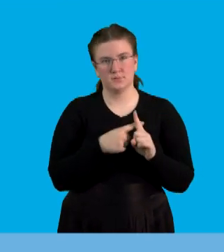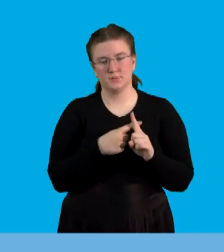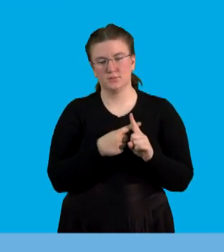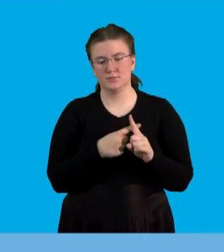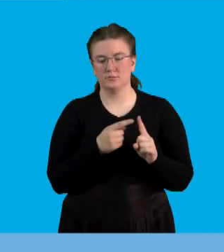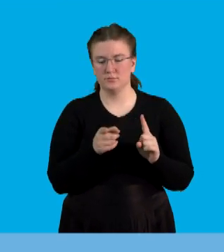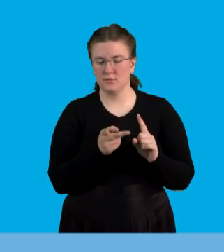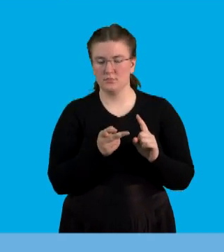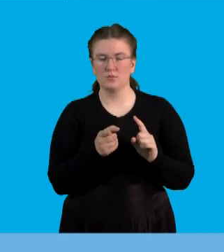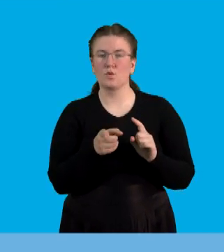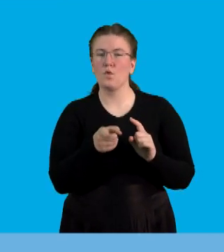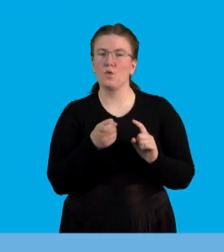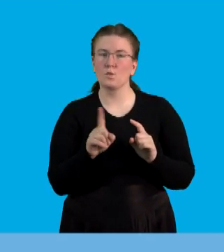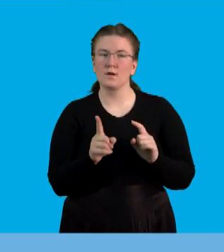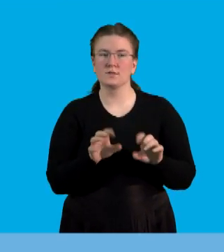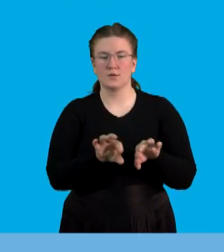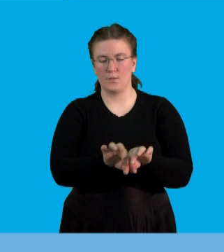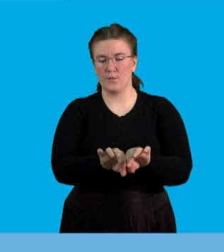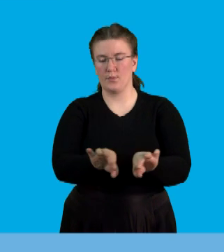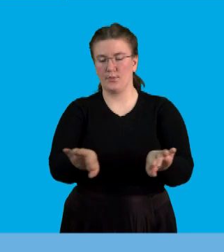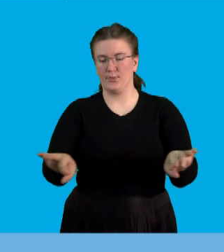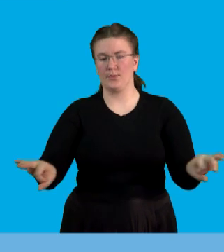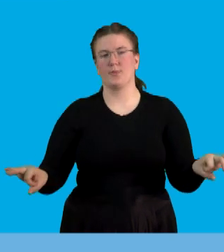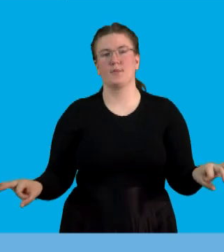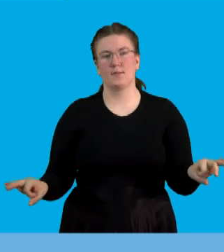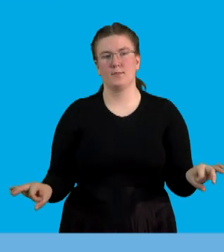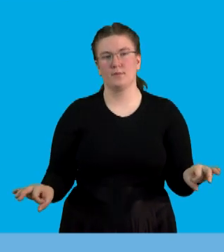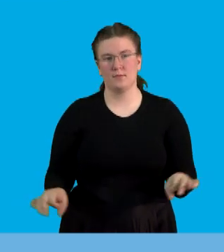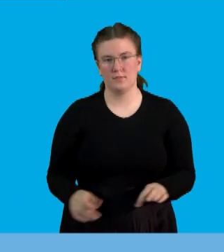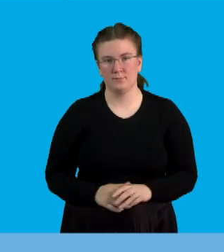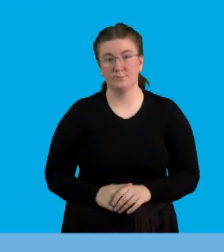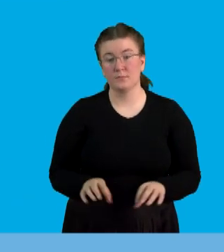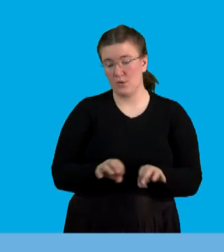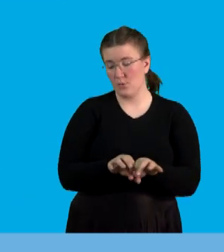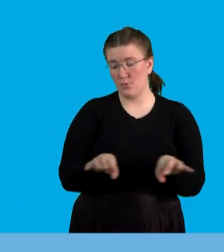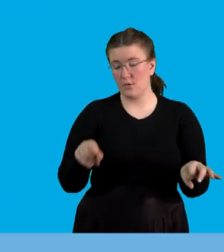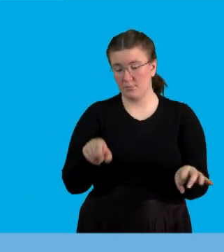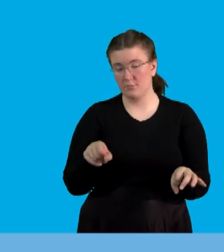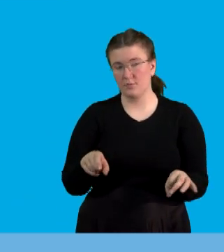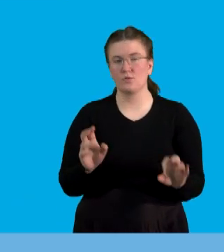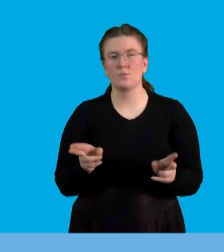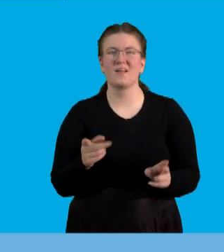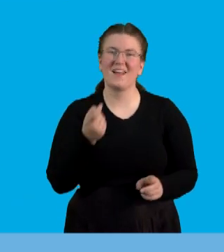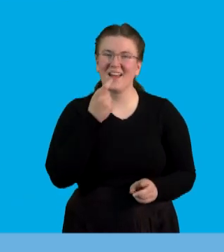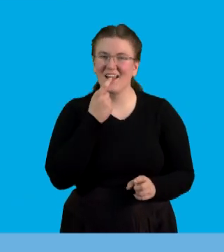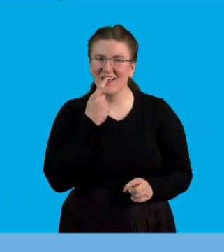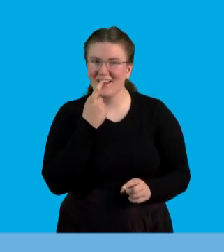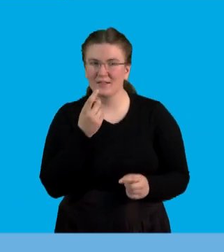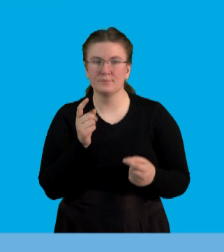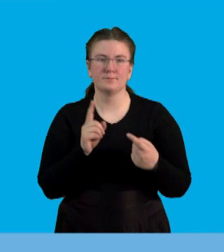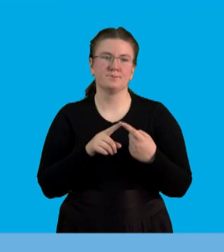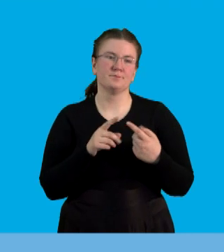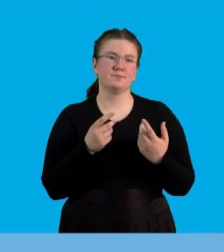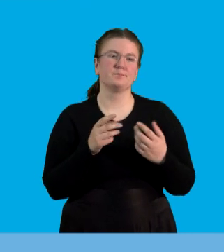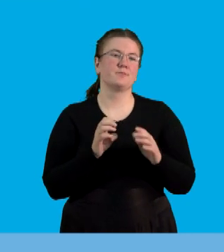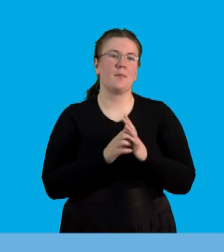positive terminal, those are your wires, or in this case, our conducting wires. So now, that's a material which is usually metal,